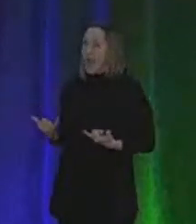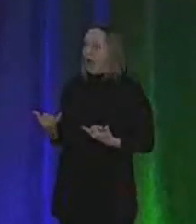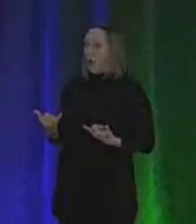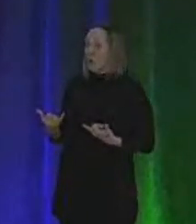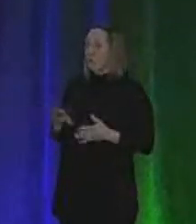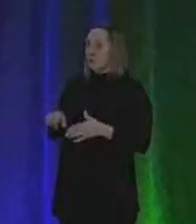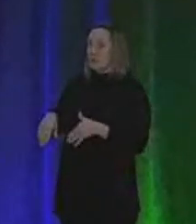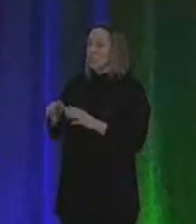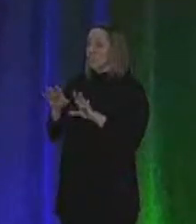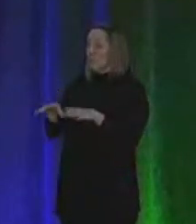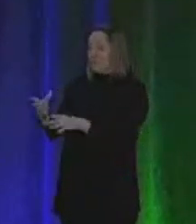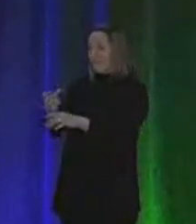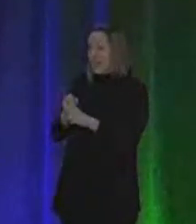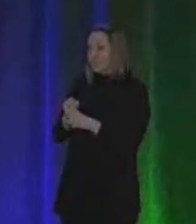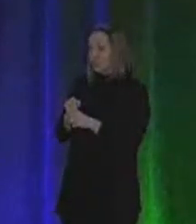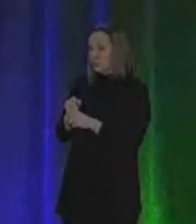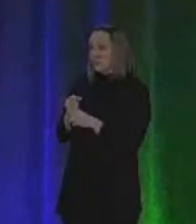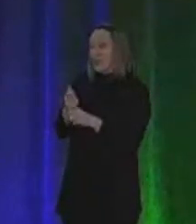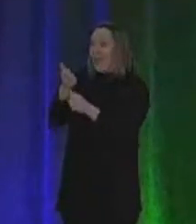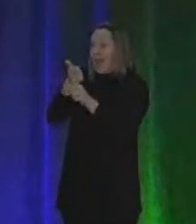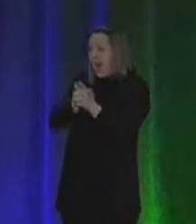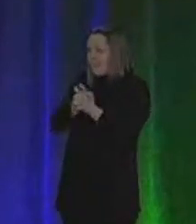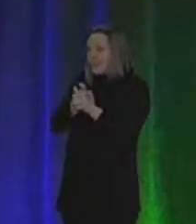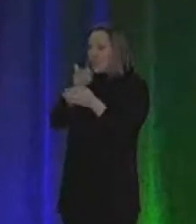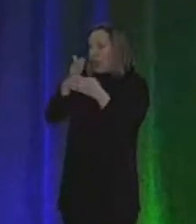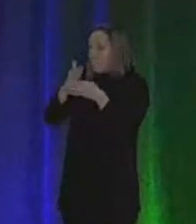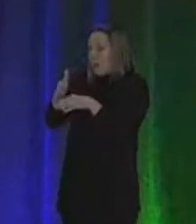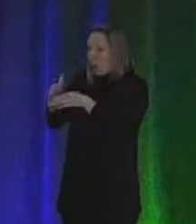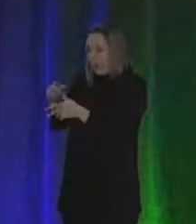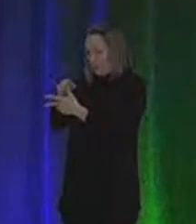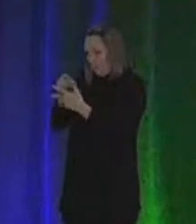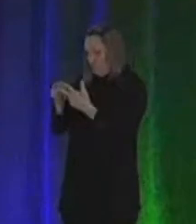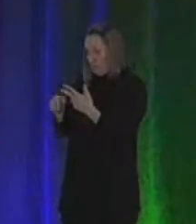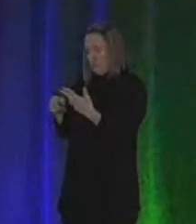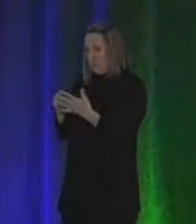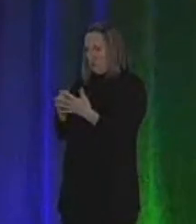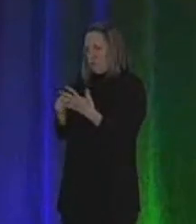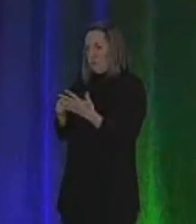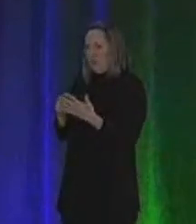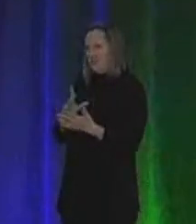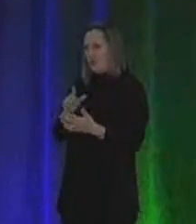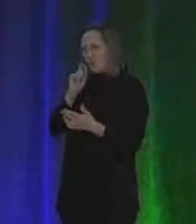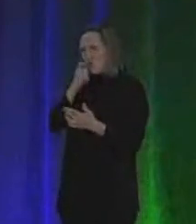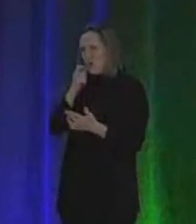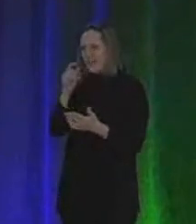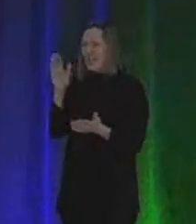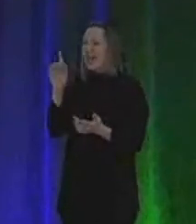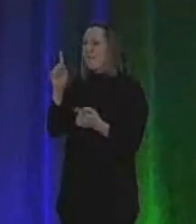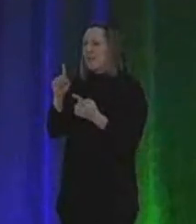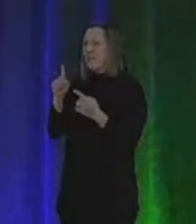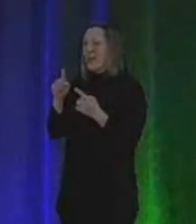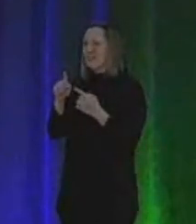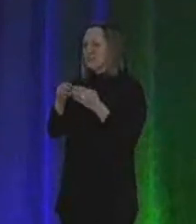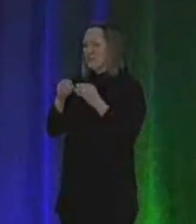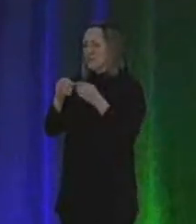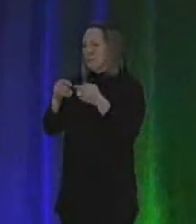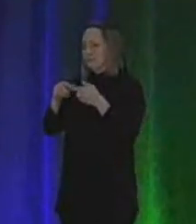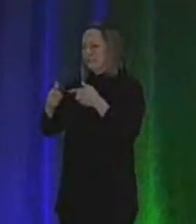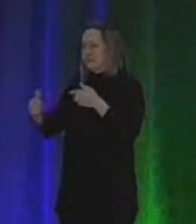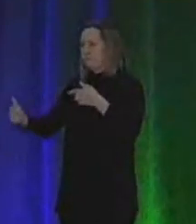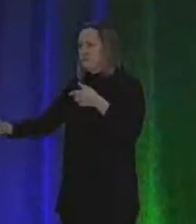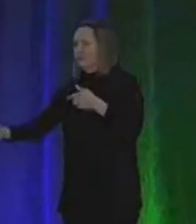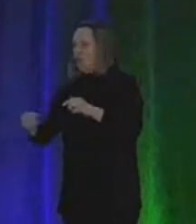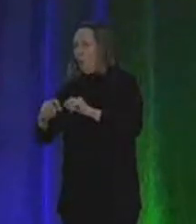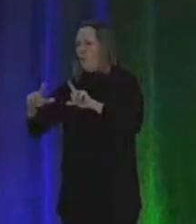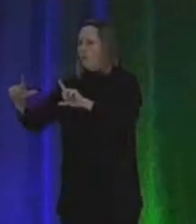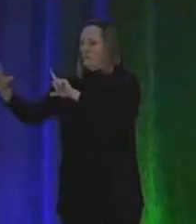actually fetch in every single component, which is cool. This minimizes waterfalls and also reduces the amount of time it